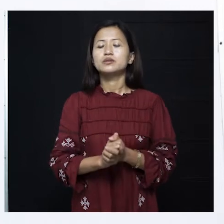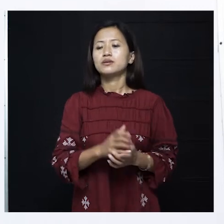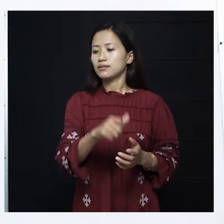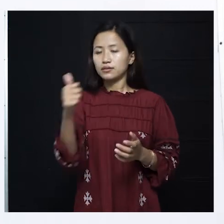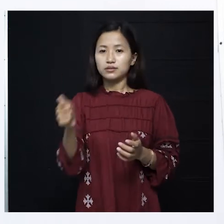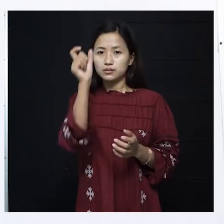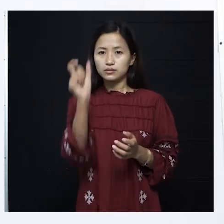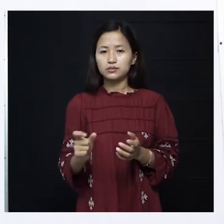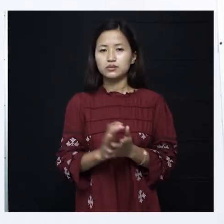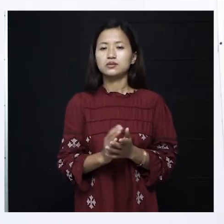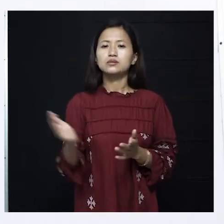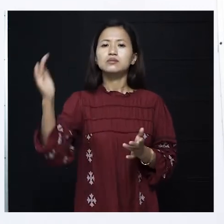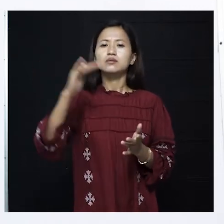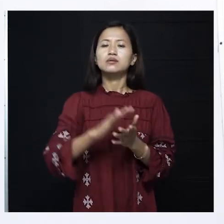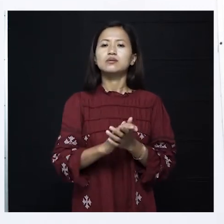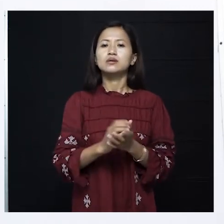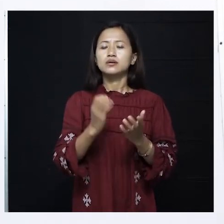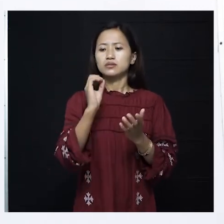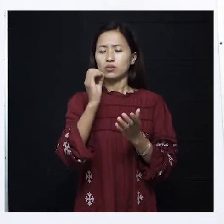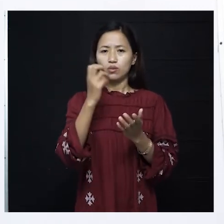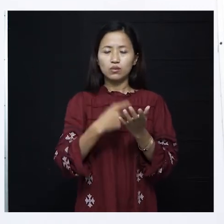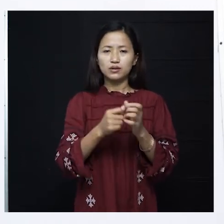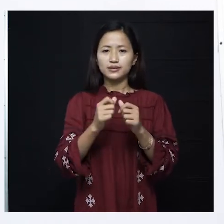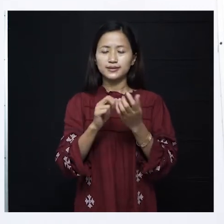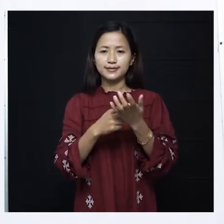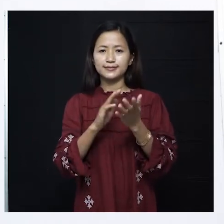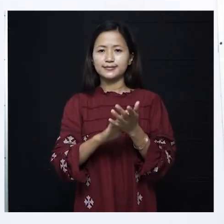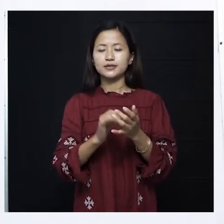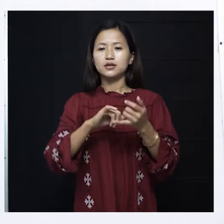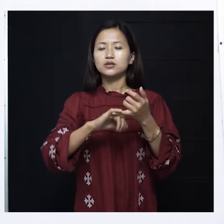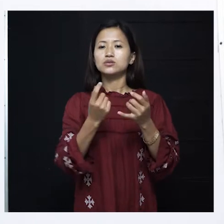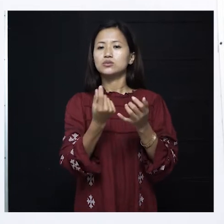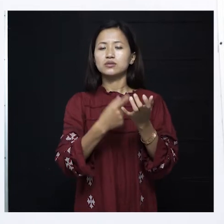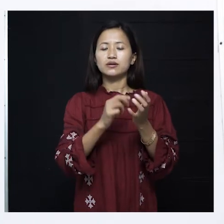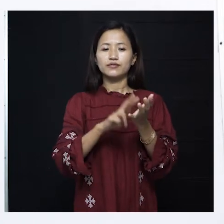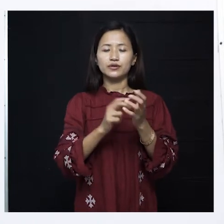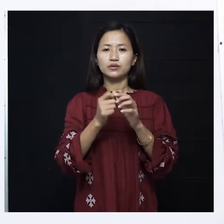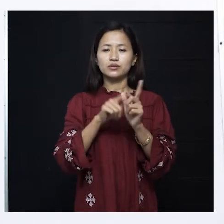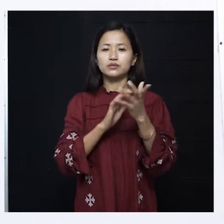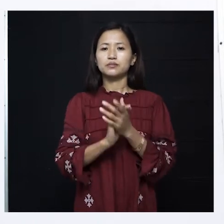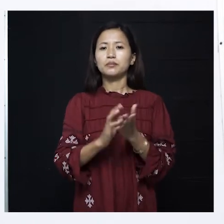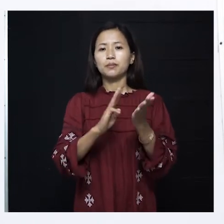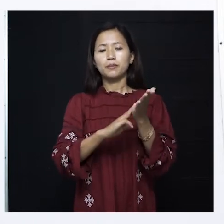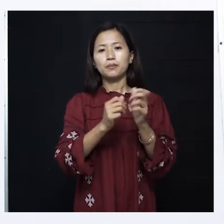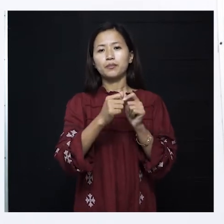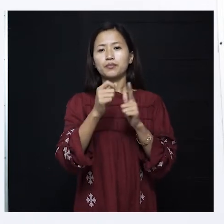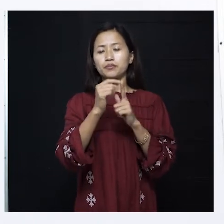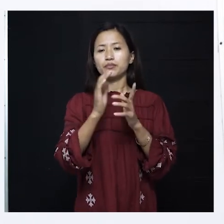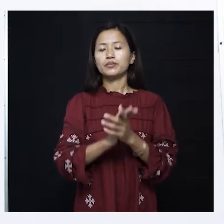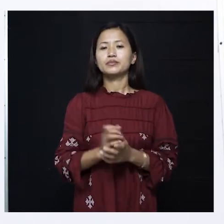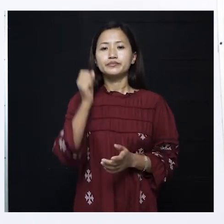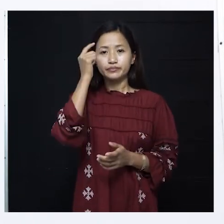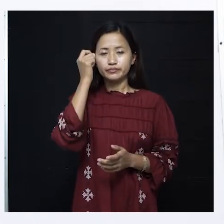other words, it is also called as the ordnance survey map. Okay, so I hope you